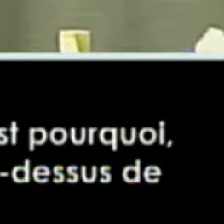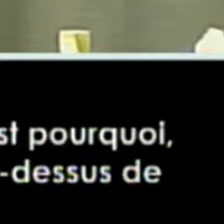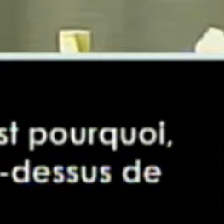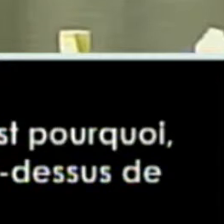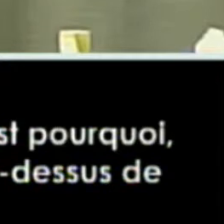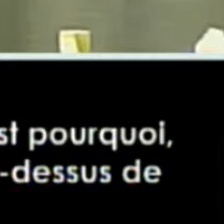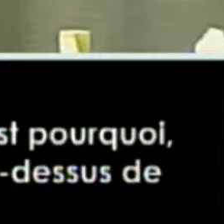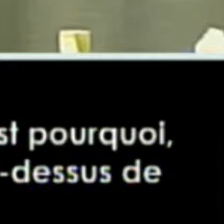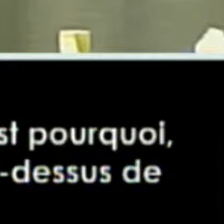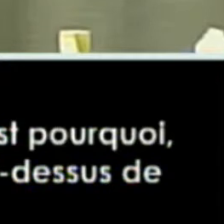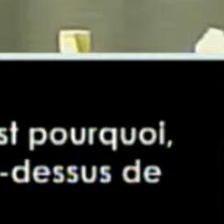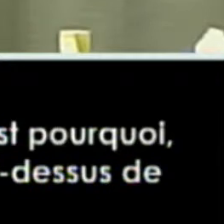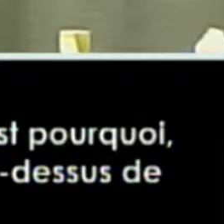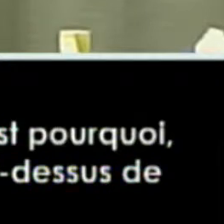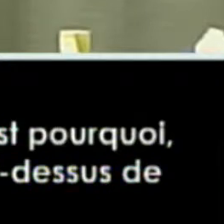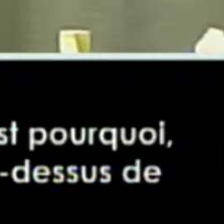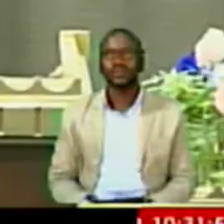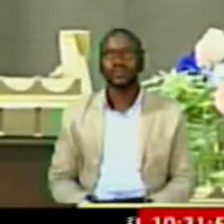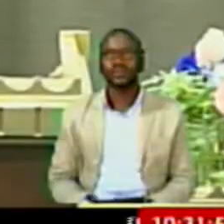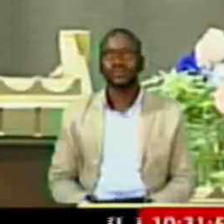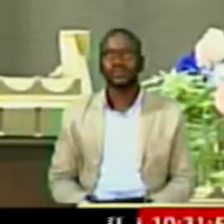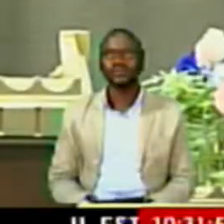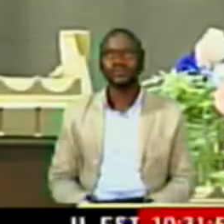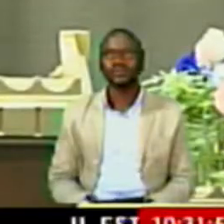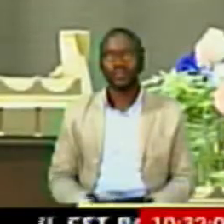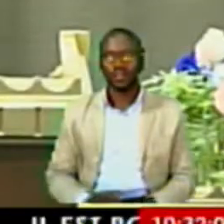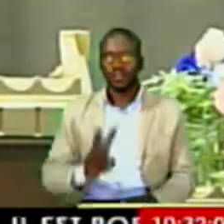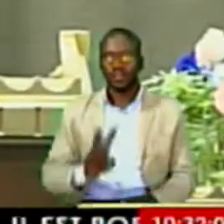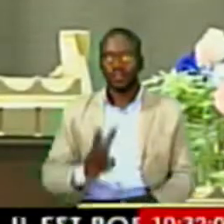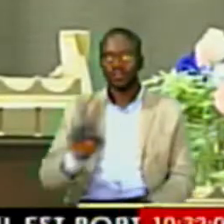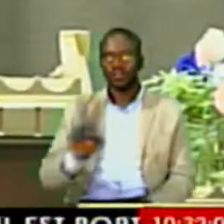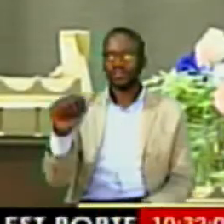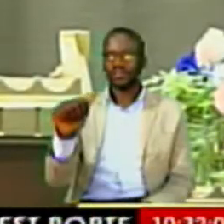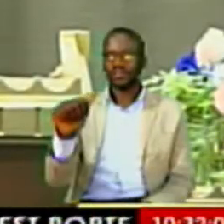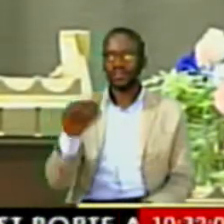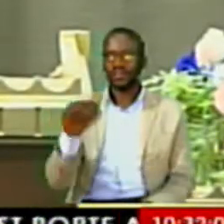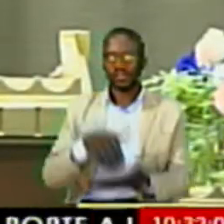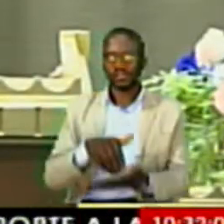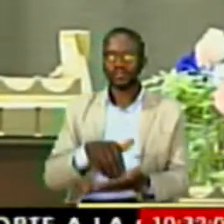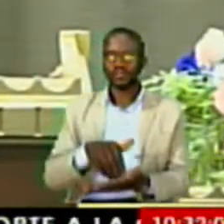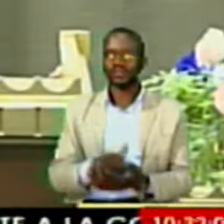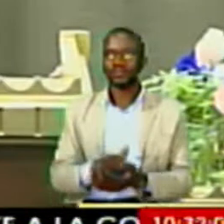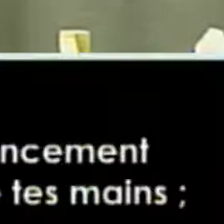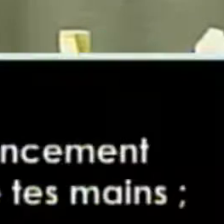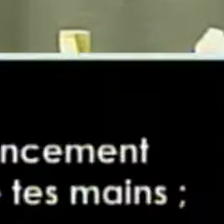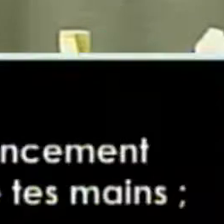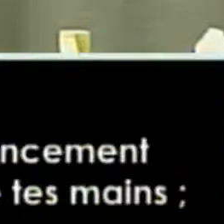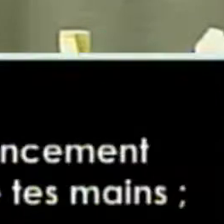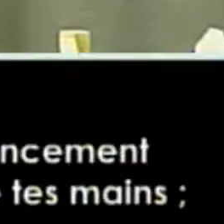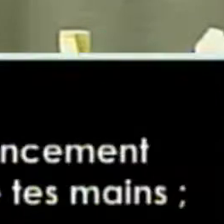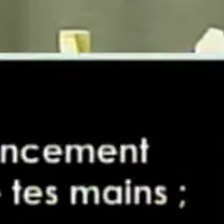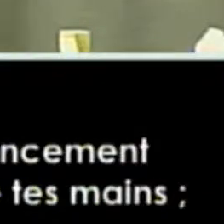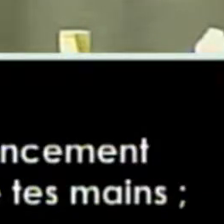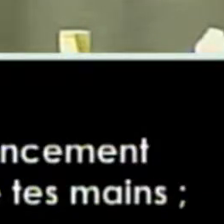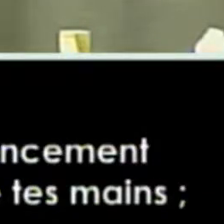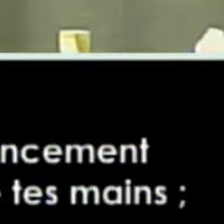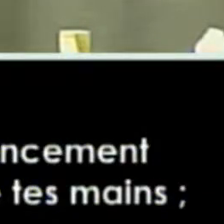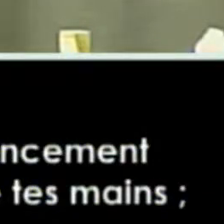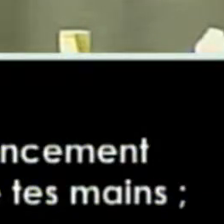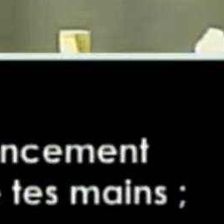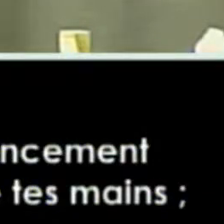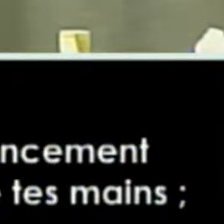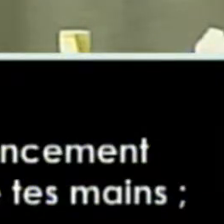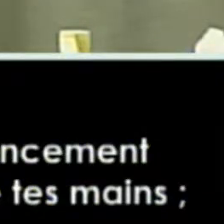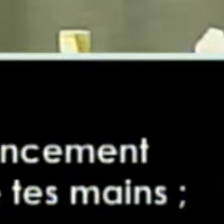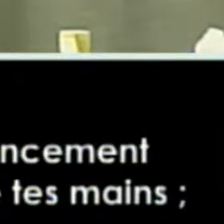Amen. Amen. Amen. Amen. Verset 10. Verset 10. Et encore. And. Toi, Seigneur. You, Lord. Tu as